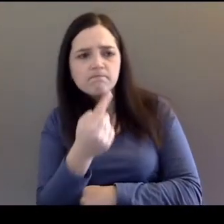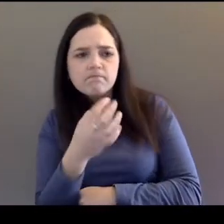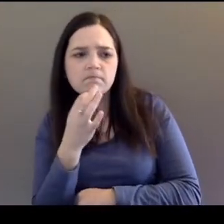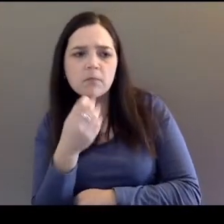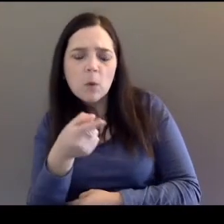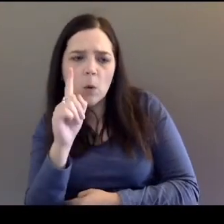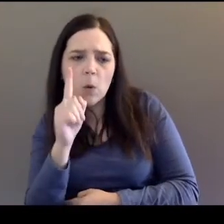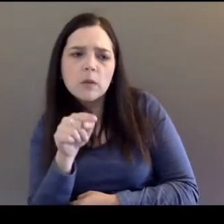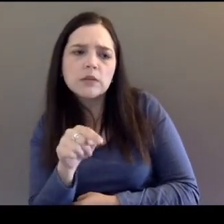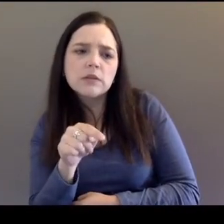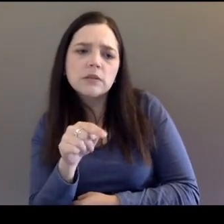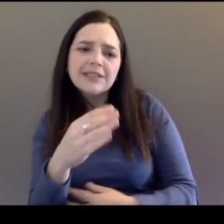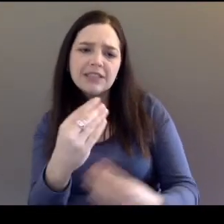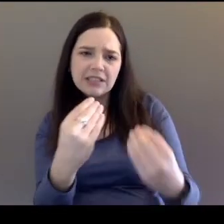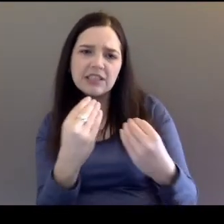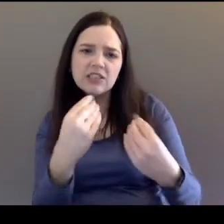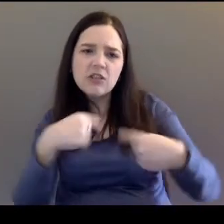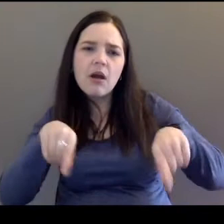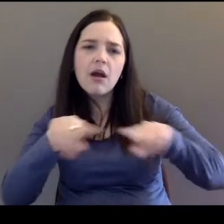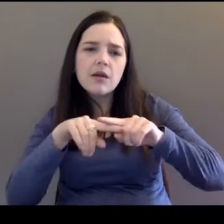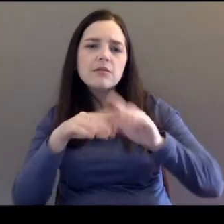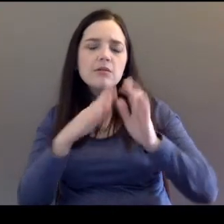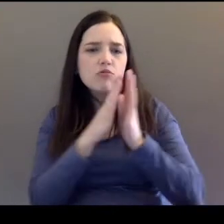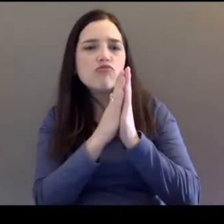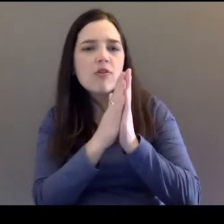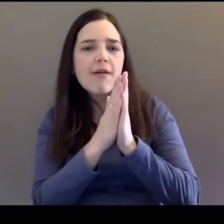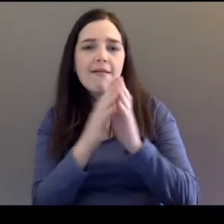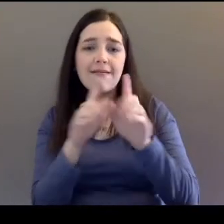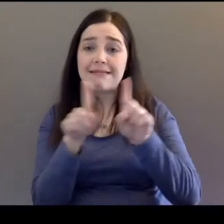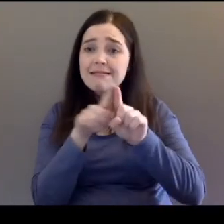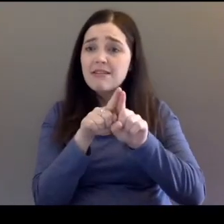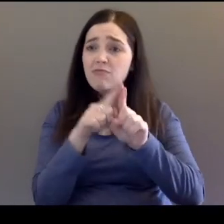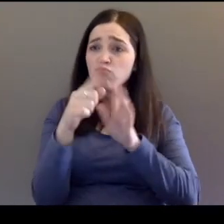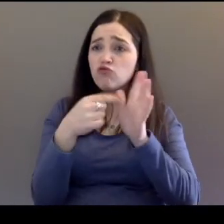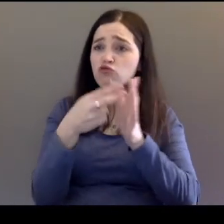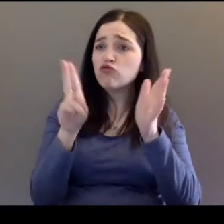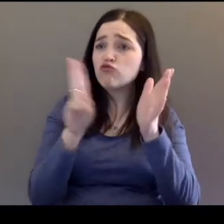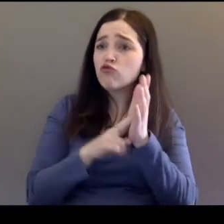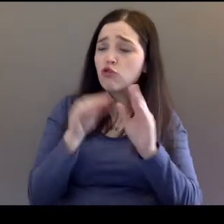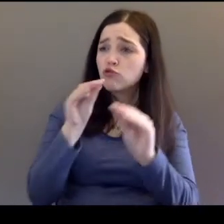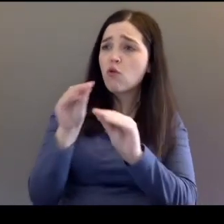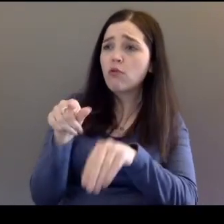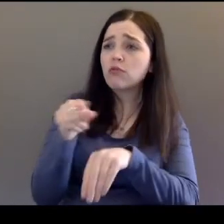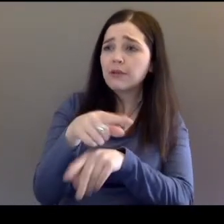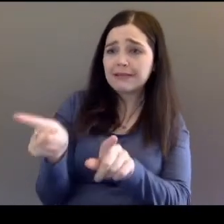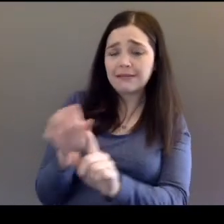Lord, teach us to pray as John taught his disciples.